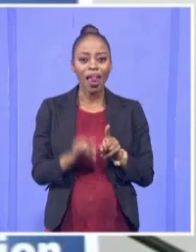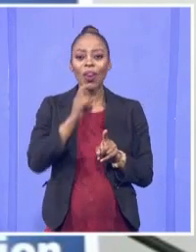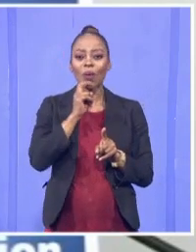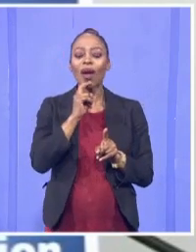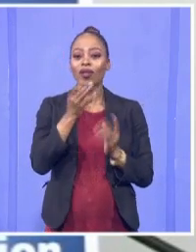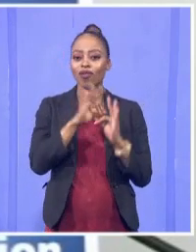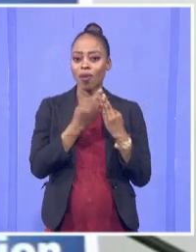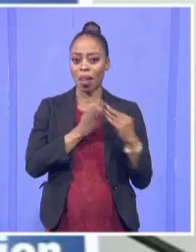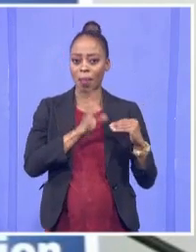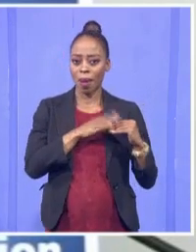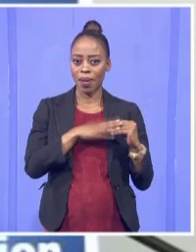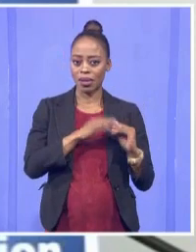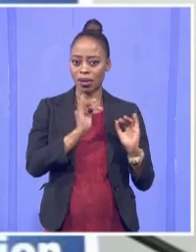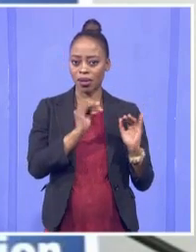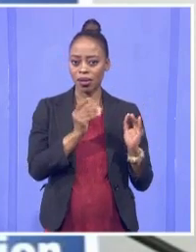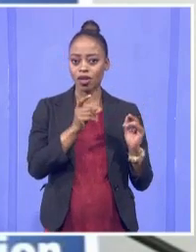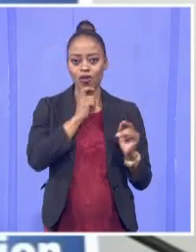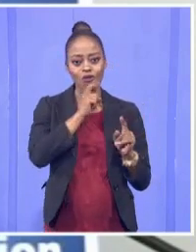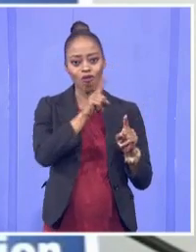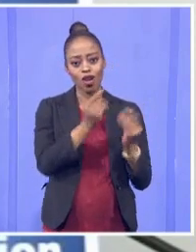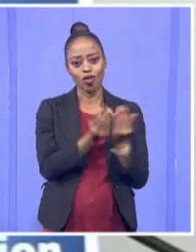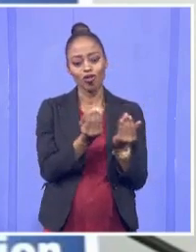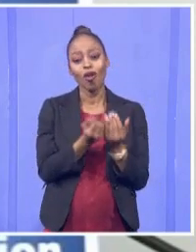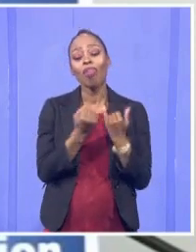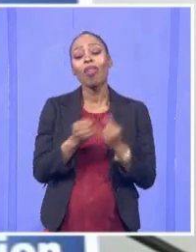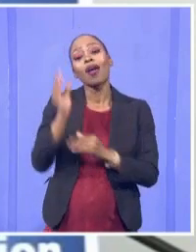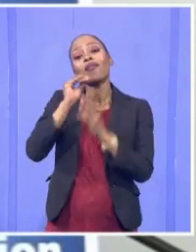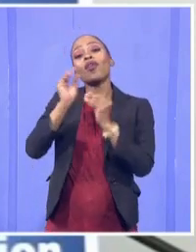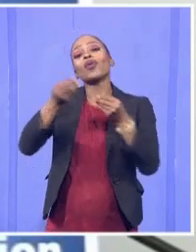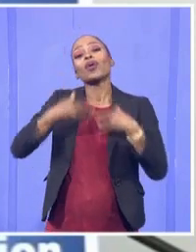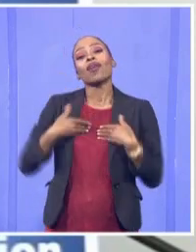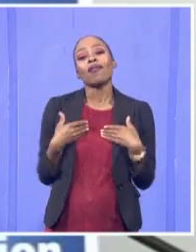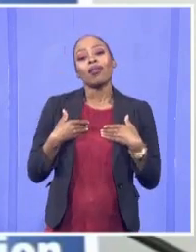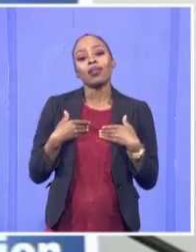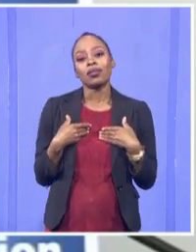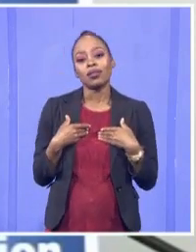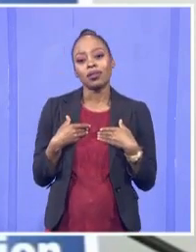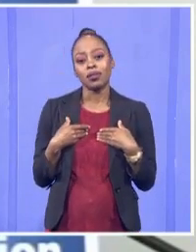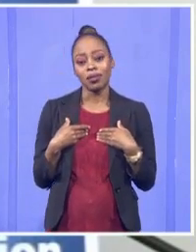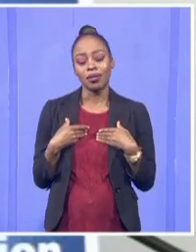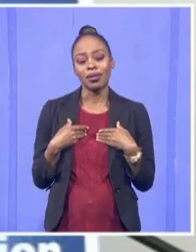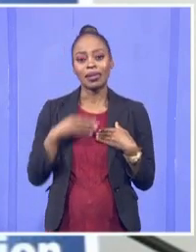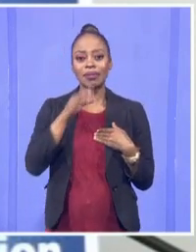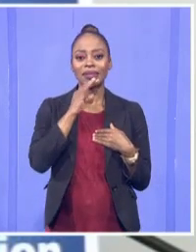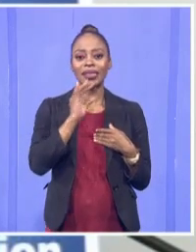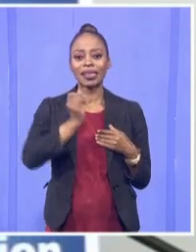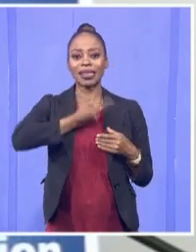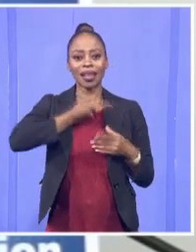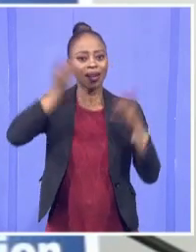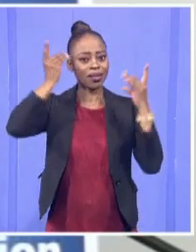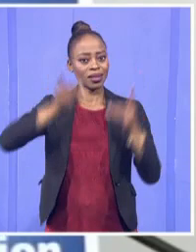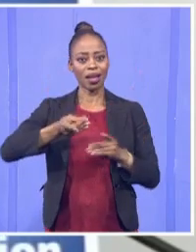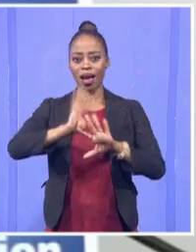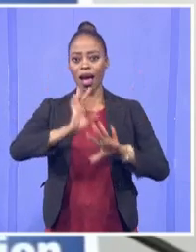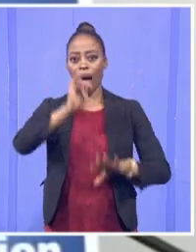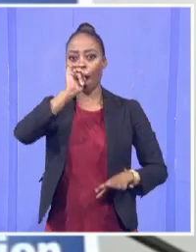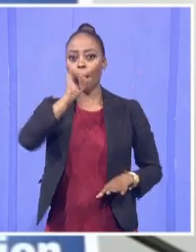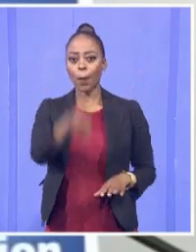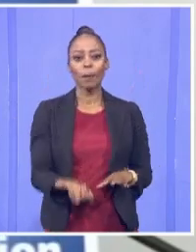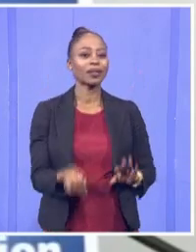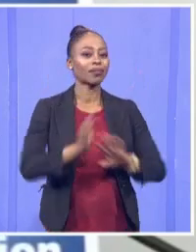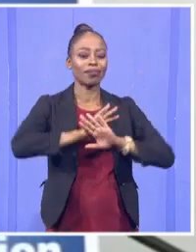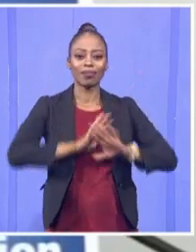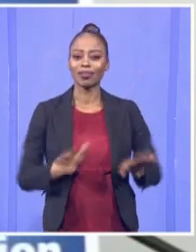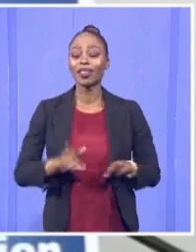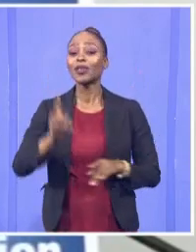siblings. And this information you provided us. So we're not thumbsucking the information. You said, we've